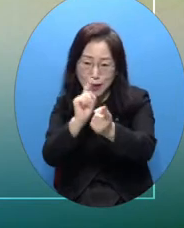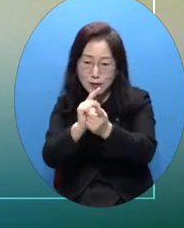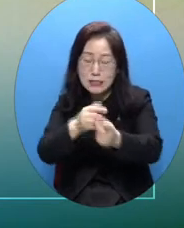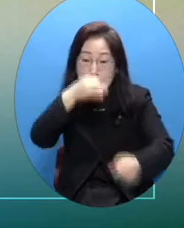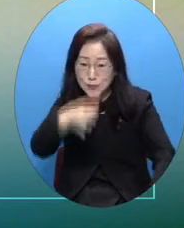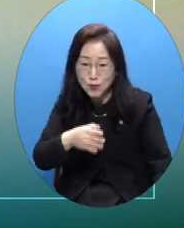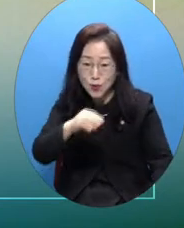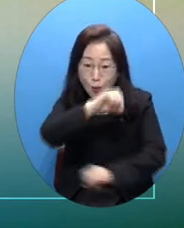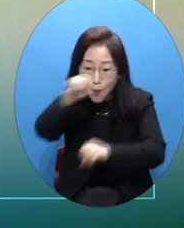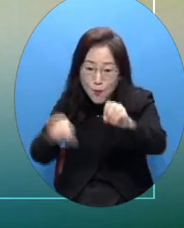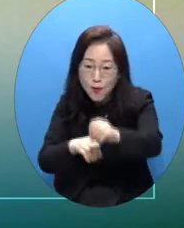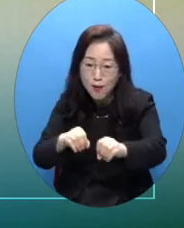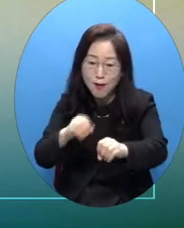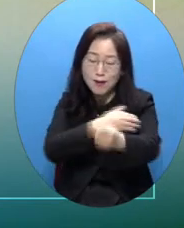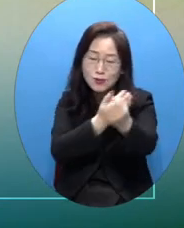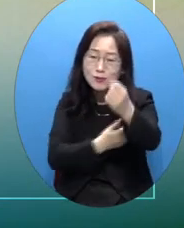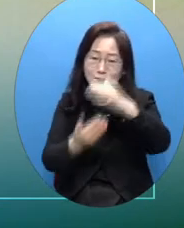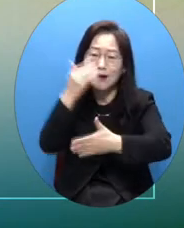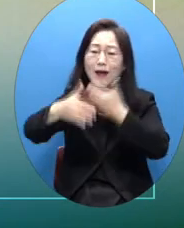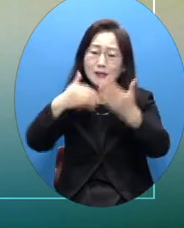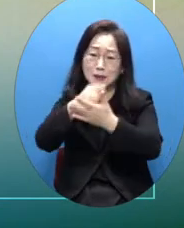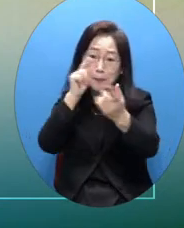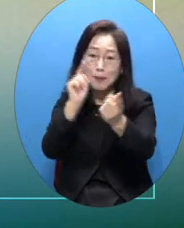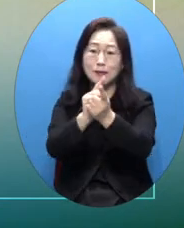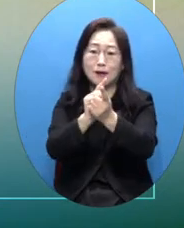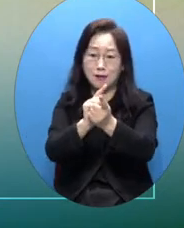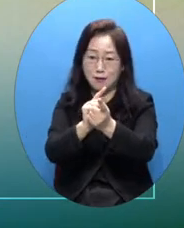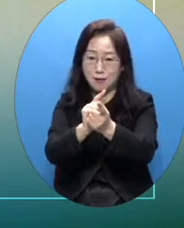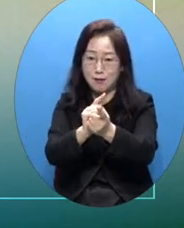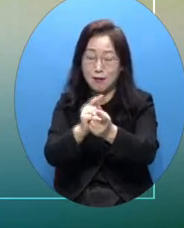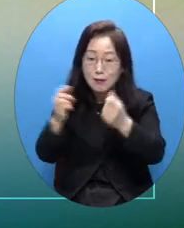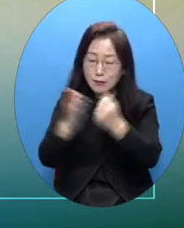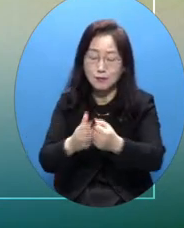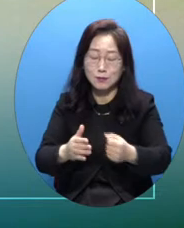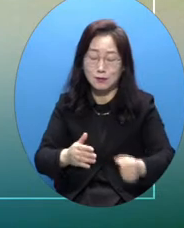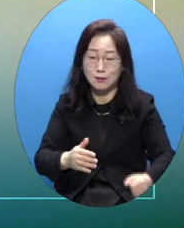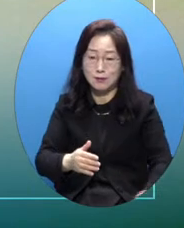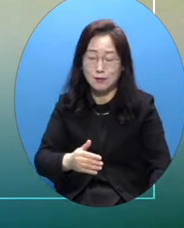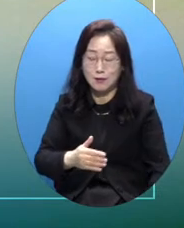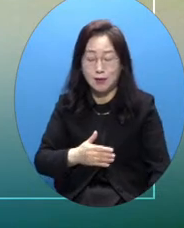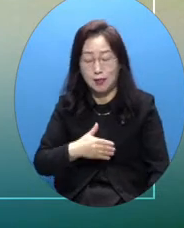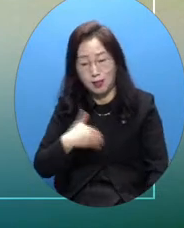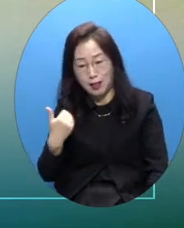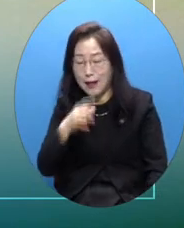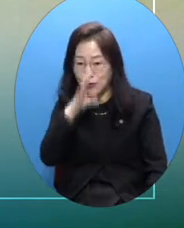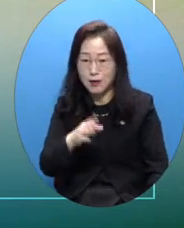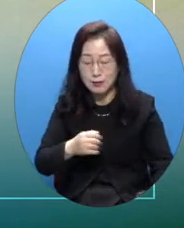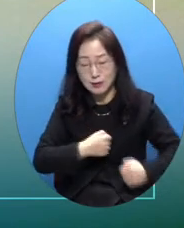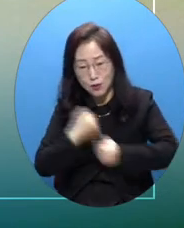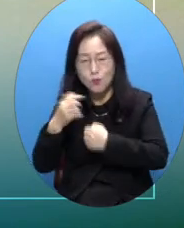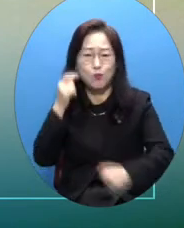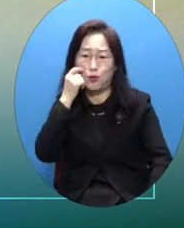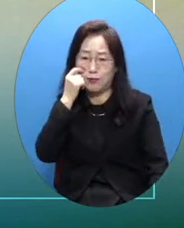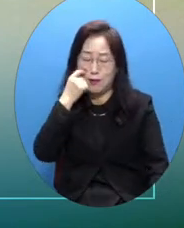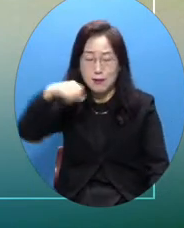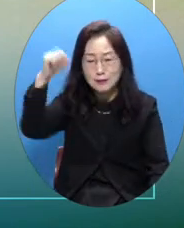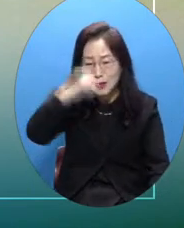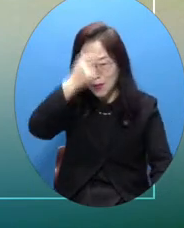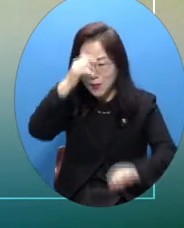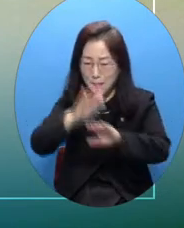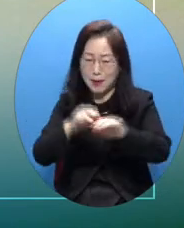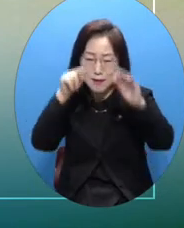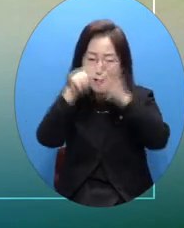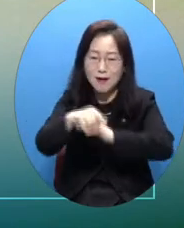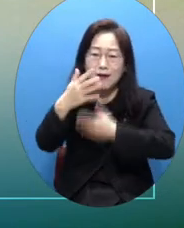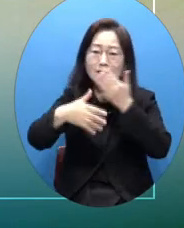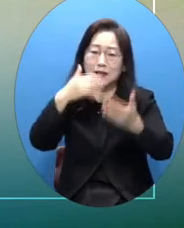business a visiting a minister and president is so difficult like getting blood out of the stone how much less I can't